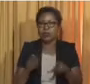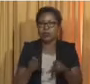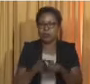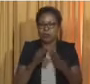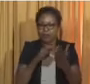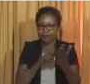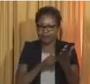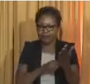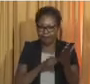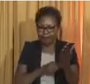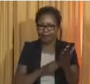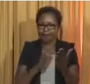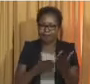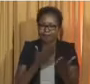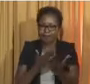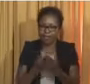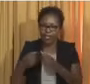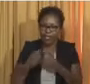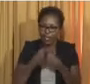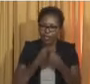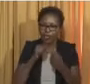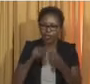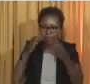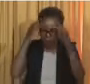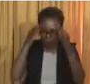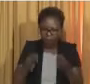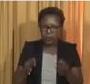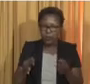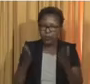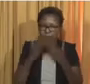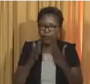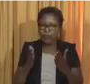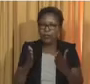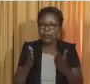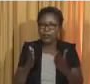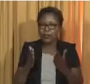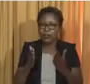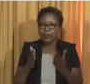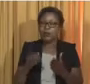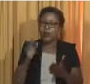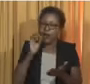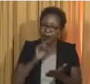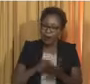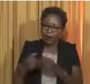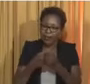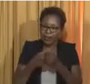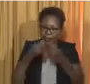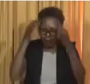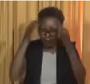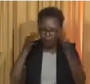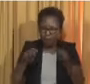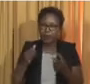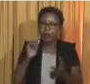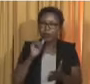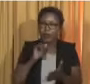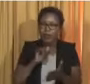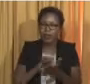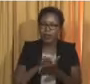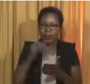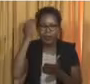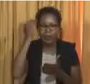also challenged the decision that the court misapprehended the provisions